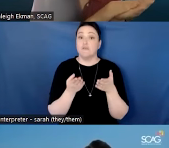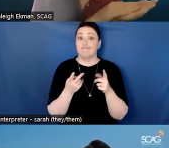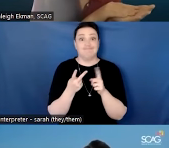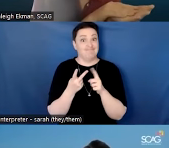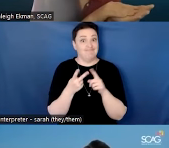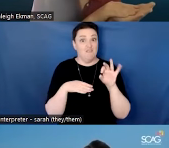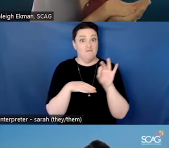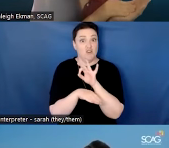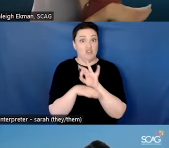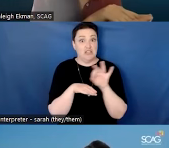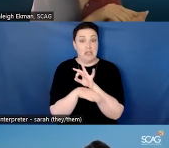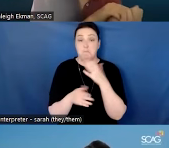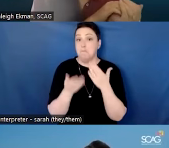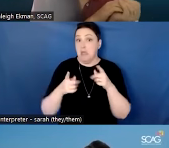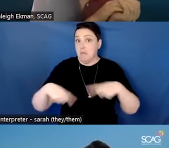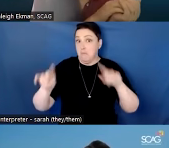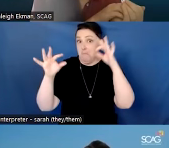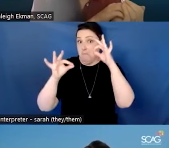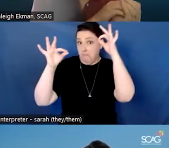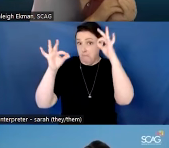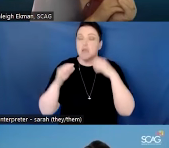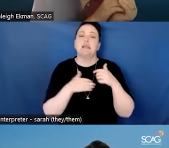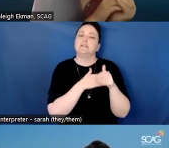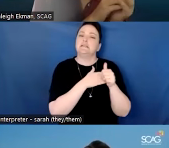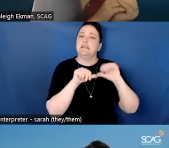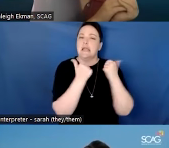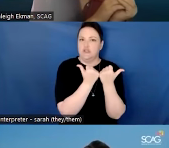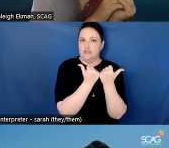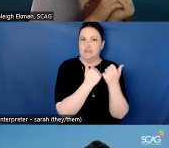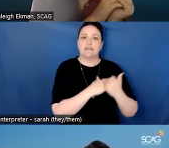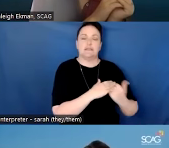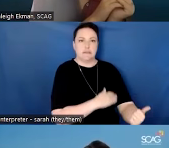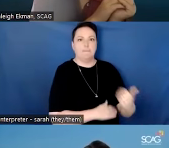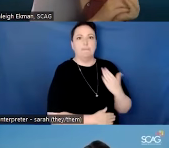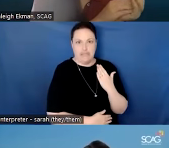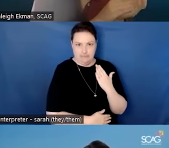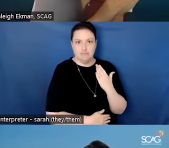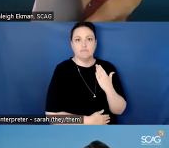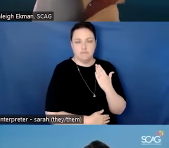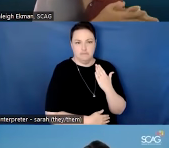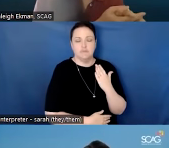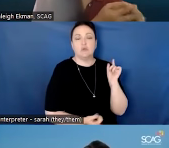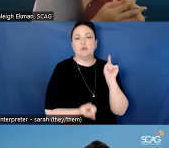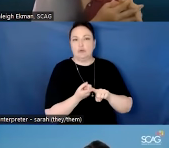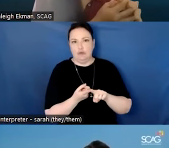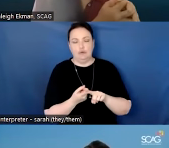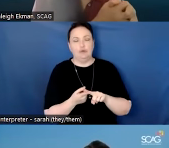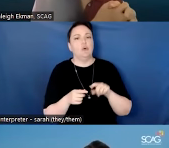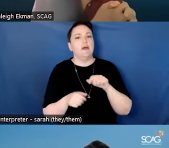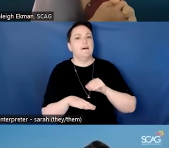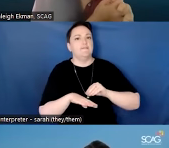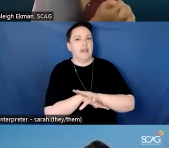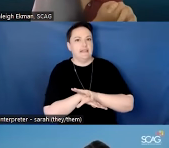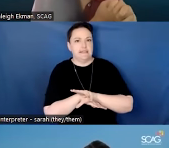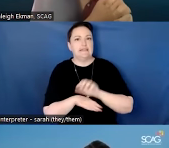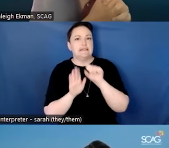per CEQA guidelines, lead agencies must submit their environmental documents to affected state and MPO agencies